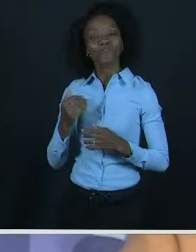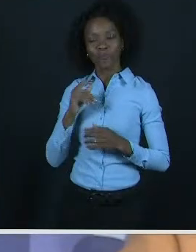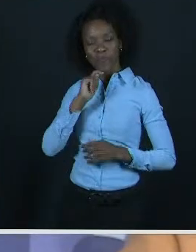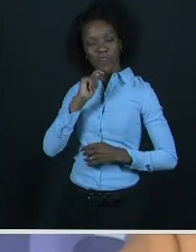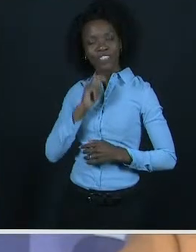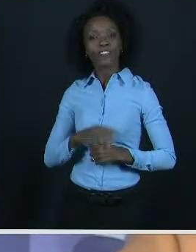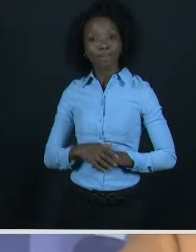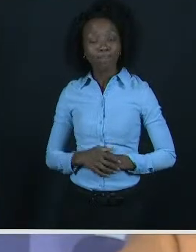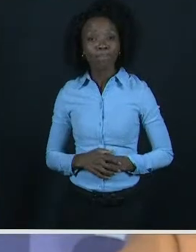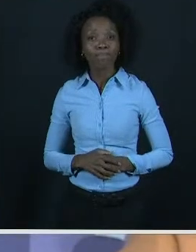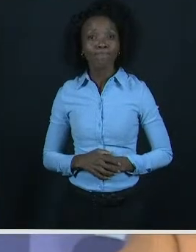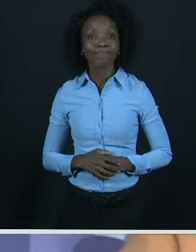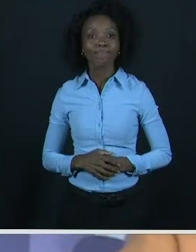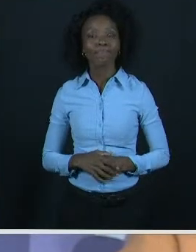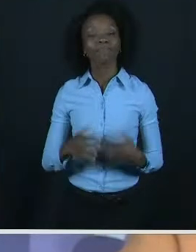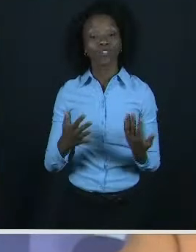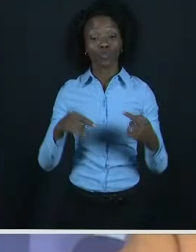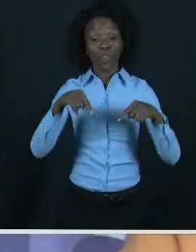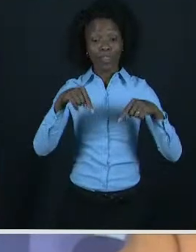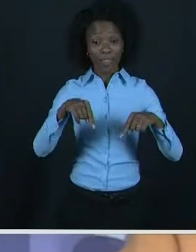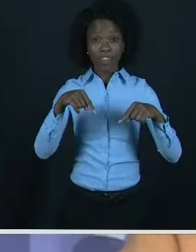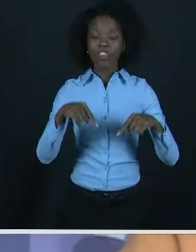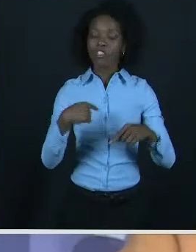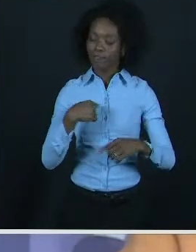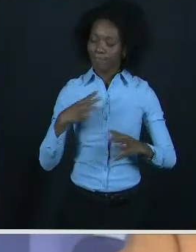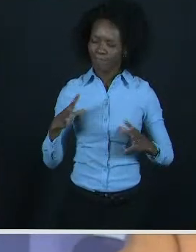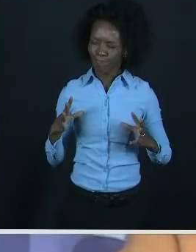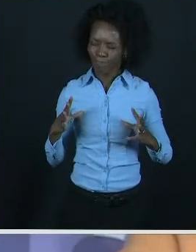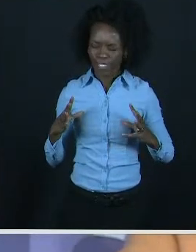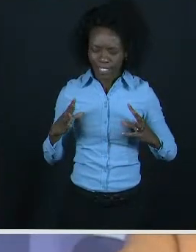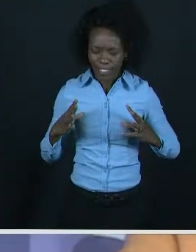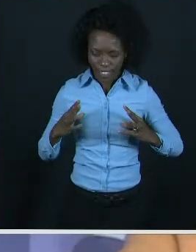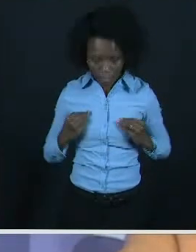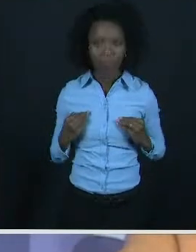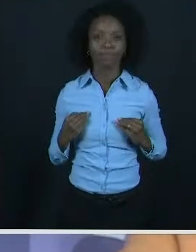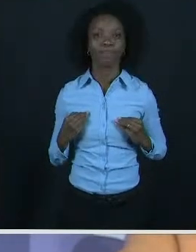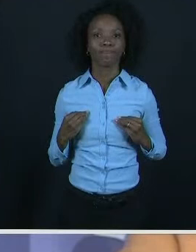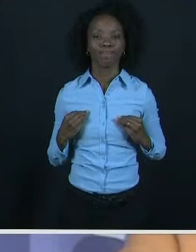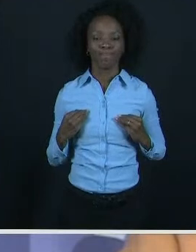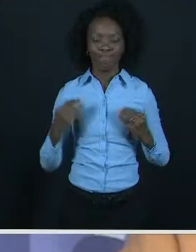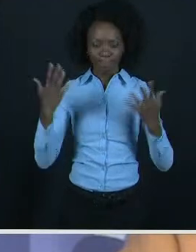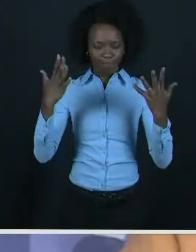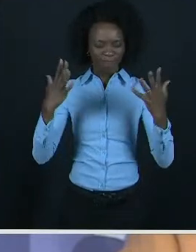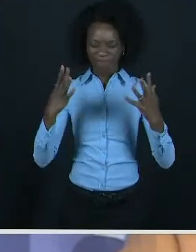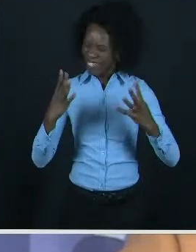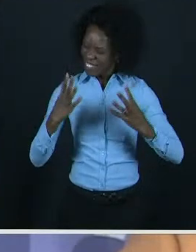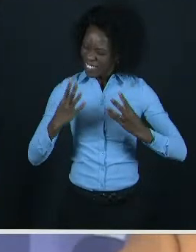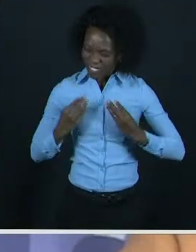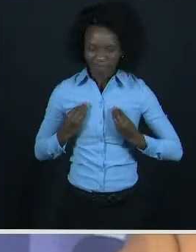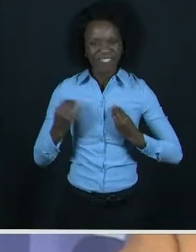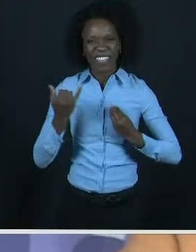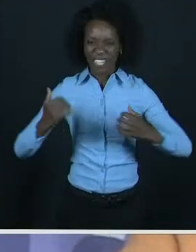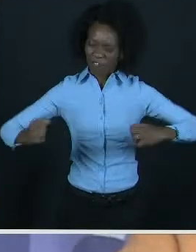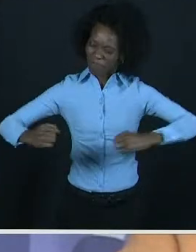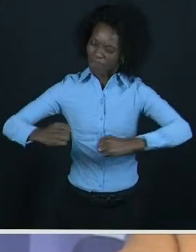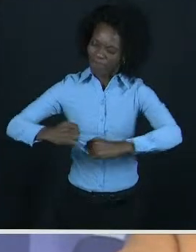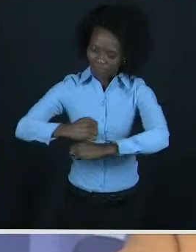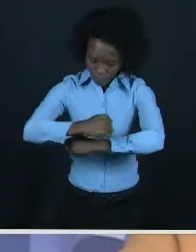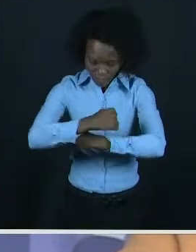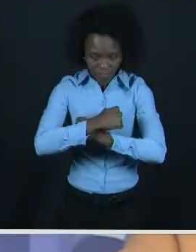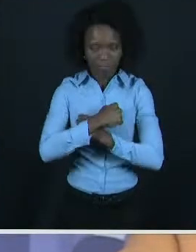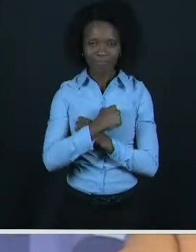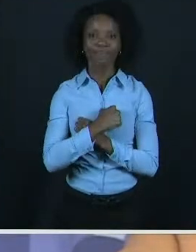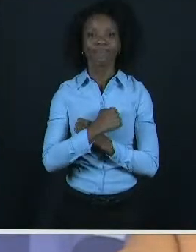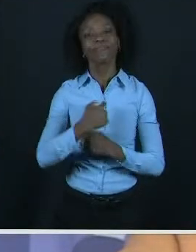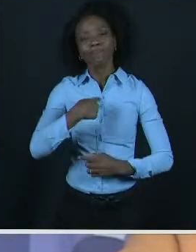morning. This I embrace with my 2 arms or 2 hands, and I'm